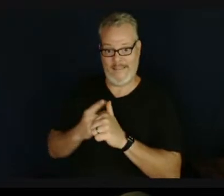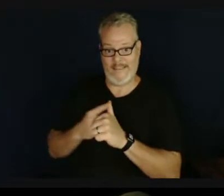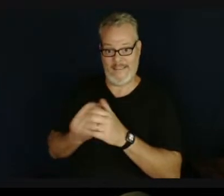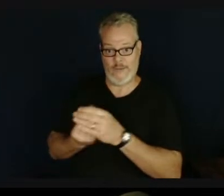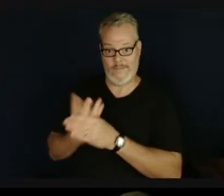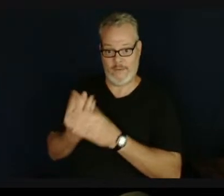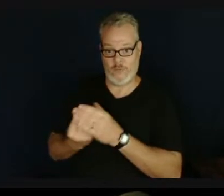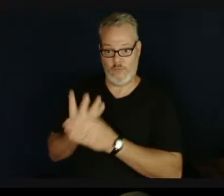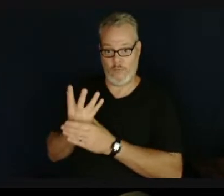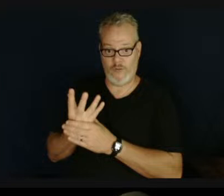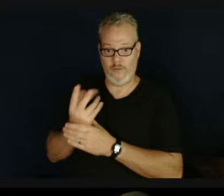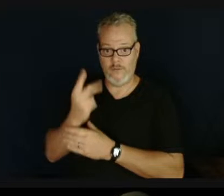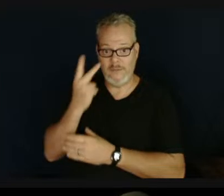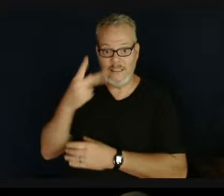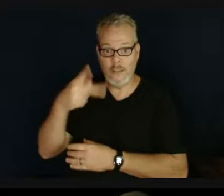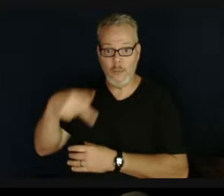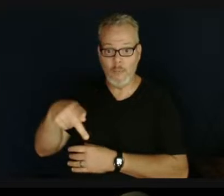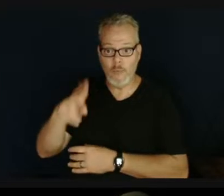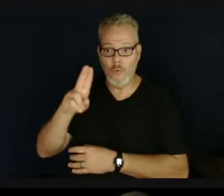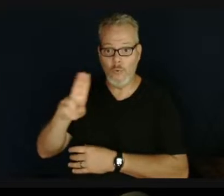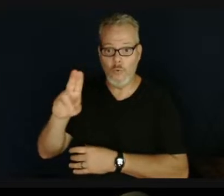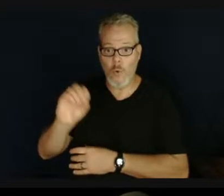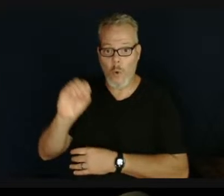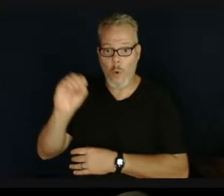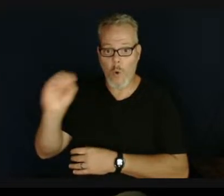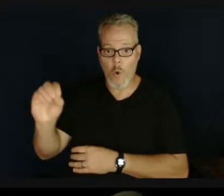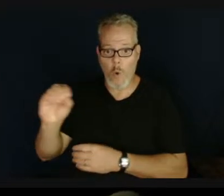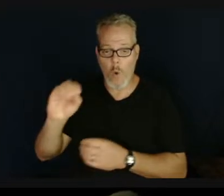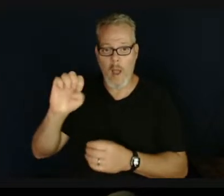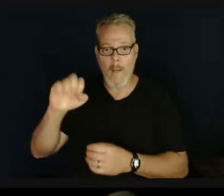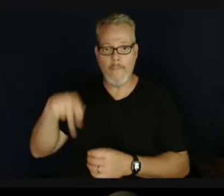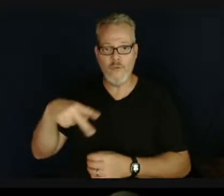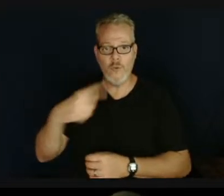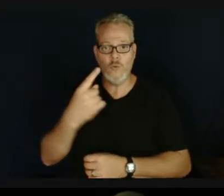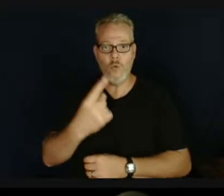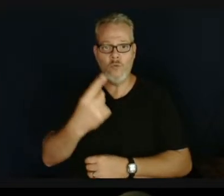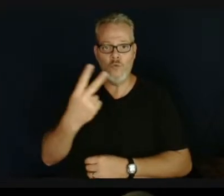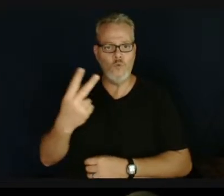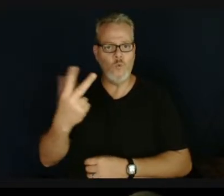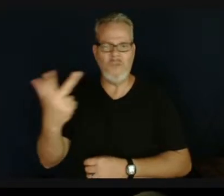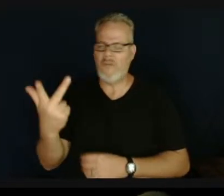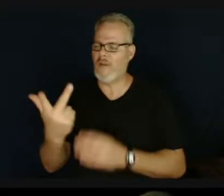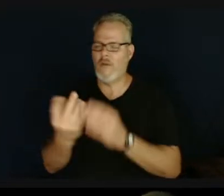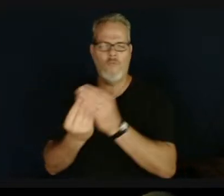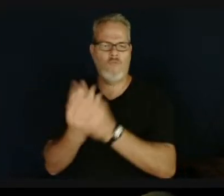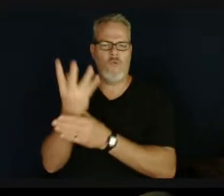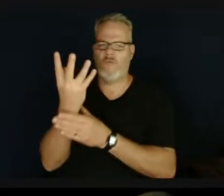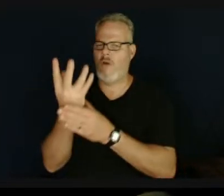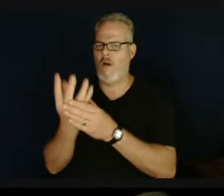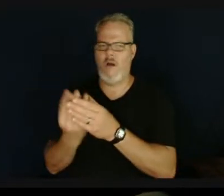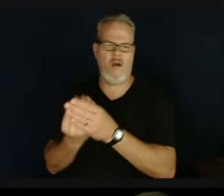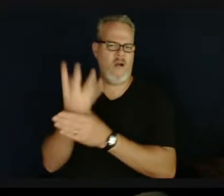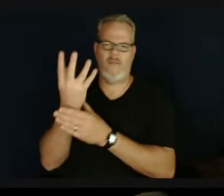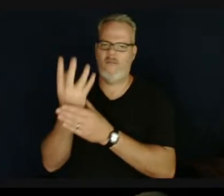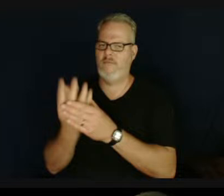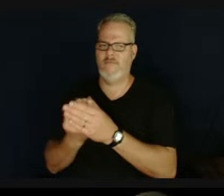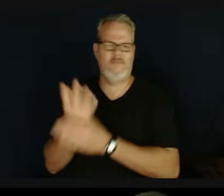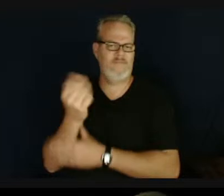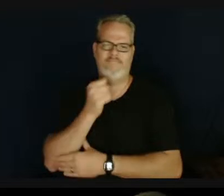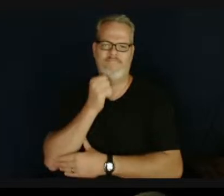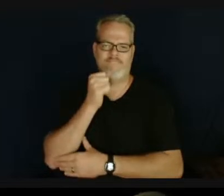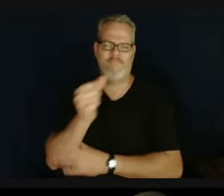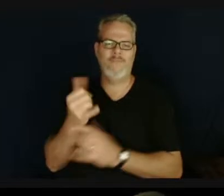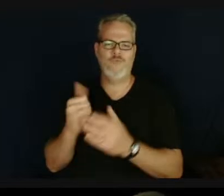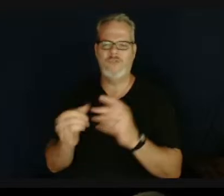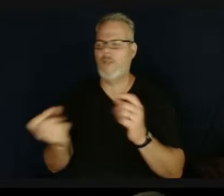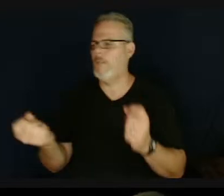and Pu'u'u's episodes 1, 2, and 3 were not actually high fountaining events. We didn't have Pu'u'u yet. It was still bouncing around in